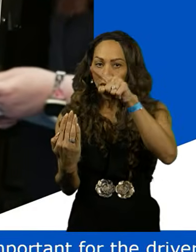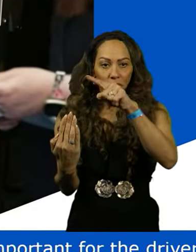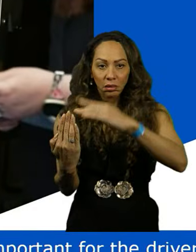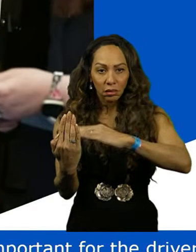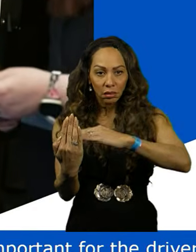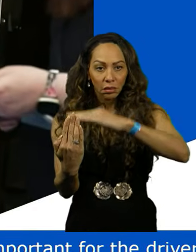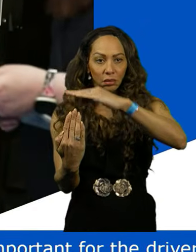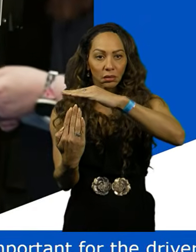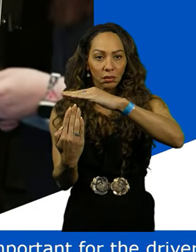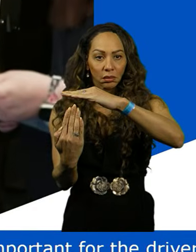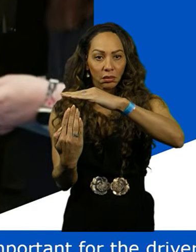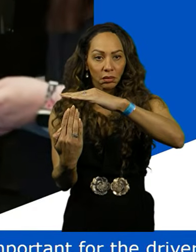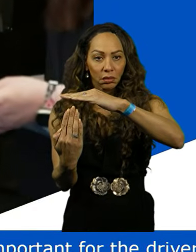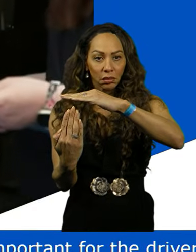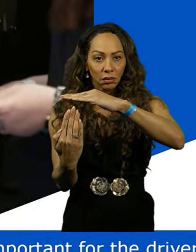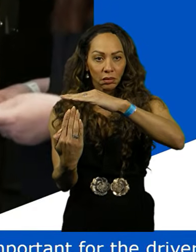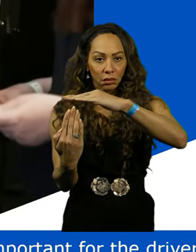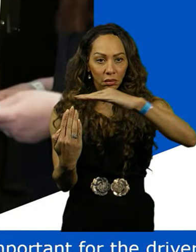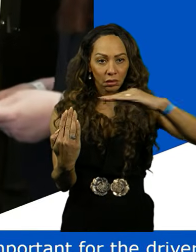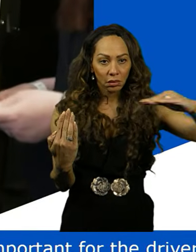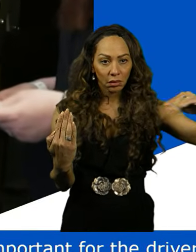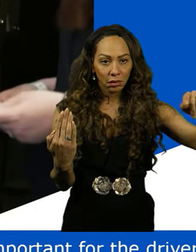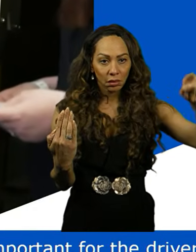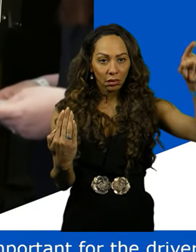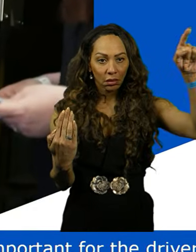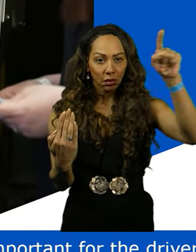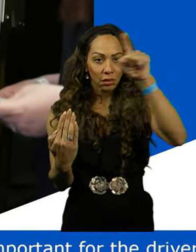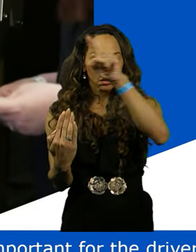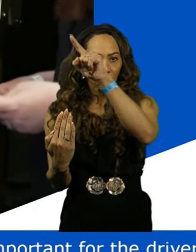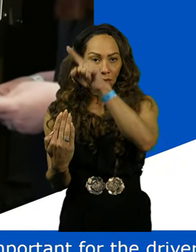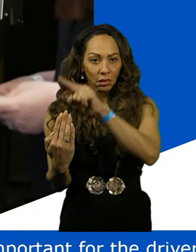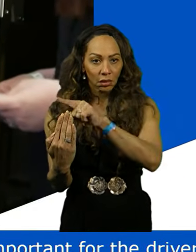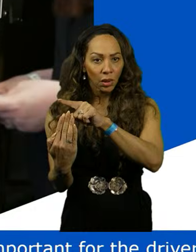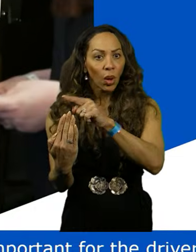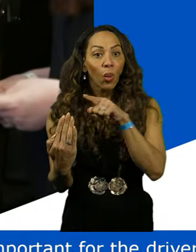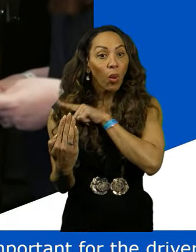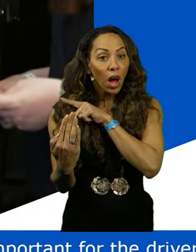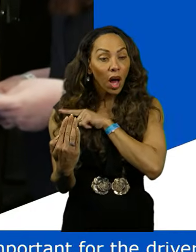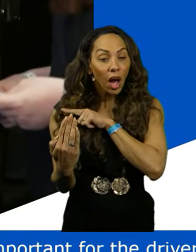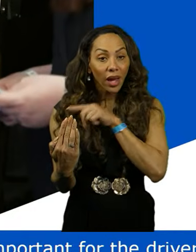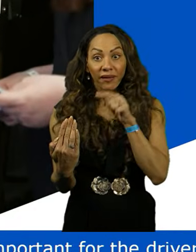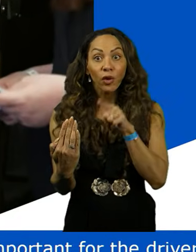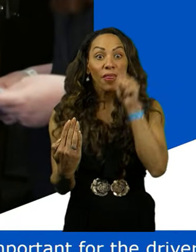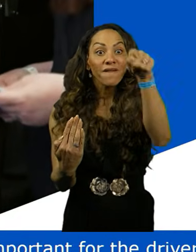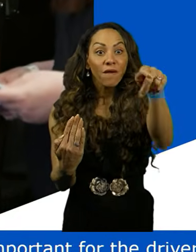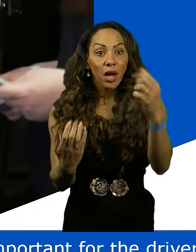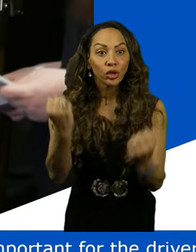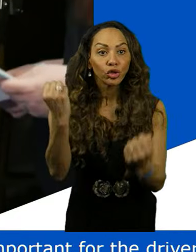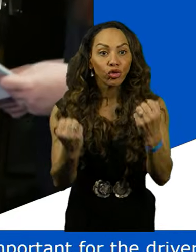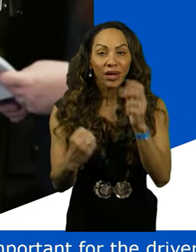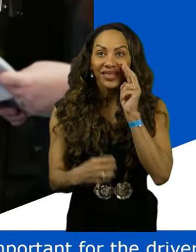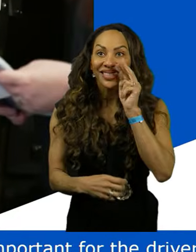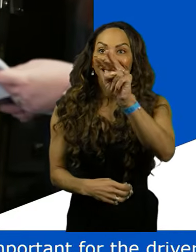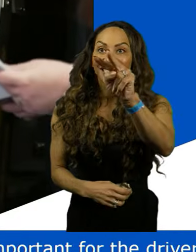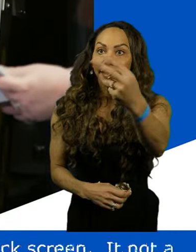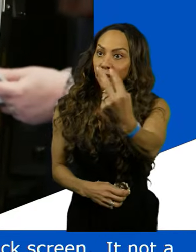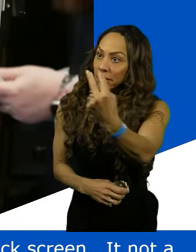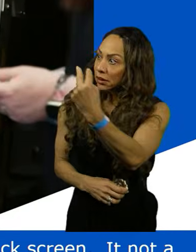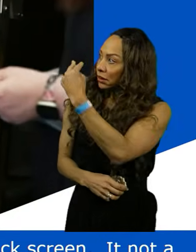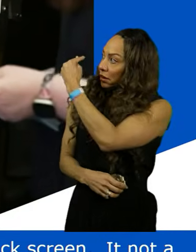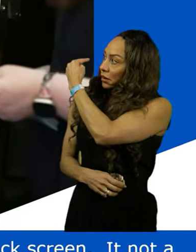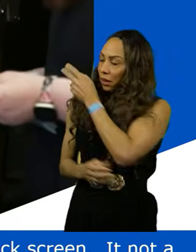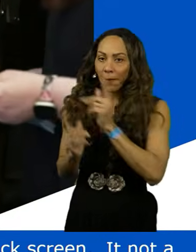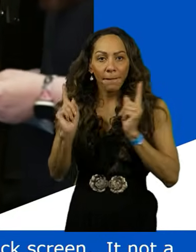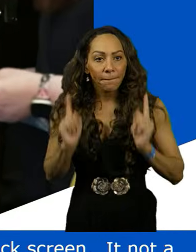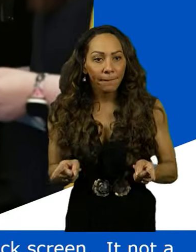vehicles where the ramp comes up and covers half the back screen. It's not a good idea. So the ramp always sits behind the window